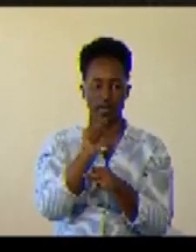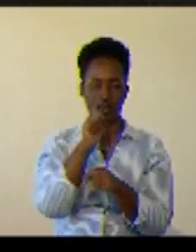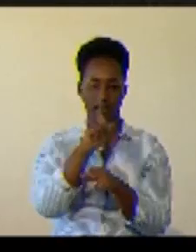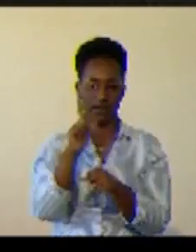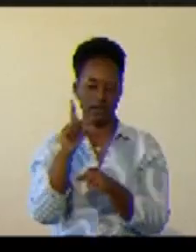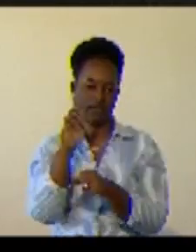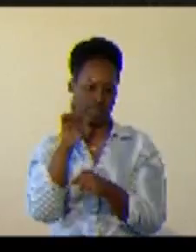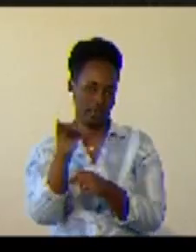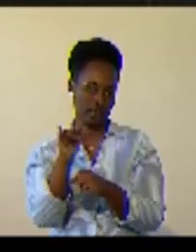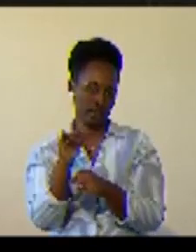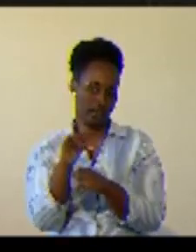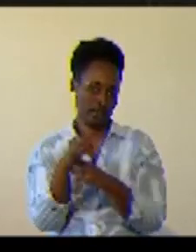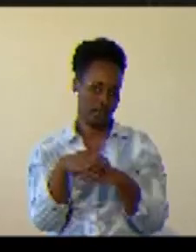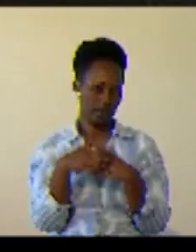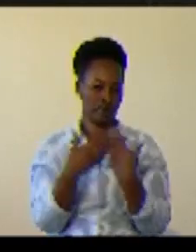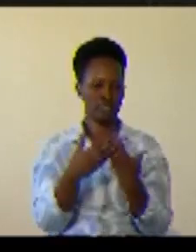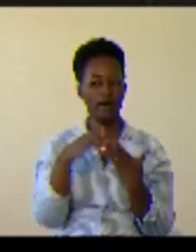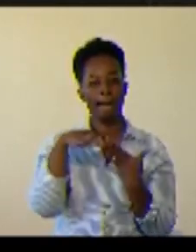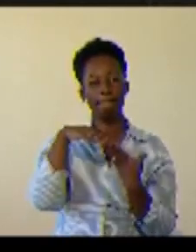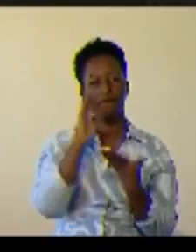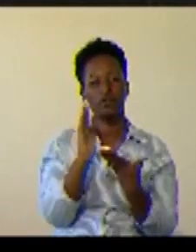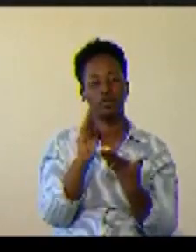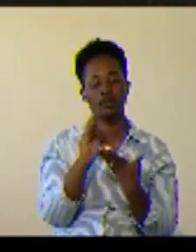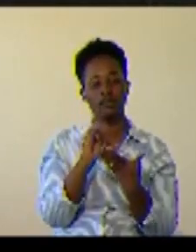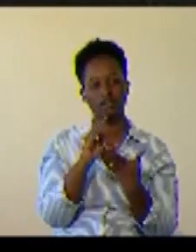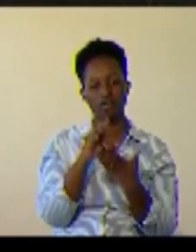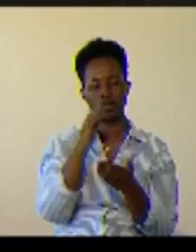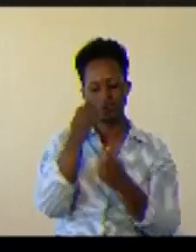more vigorous or the most vigorous when reacting?